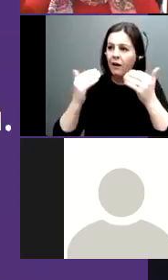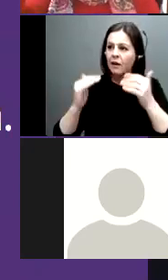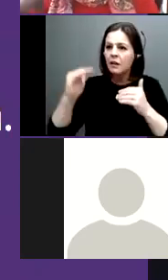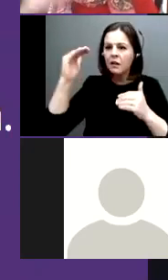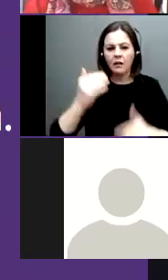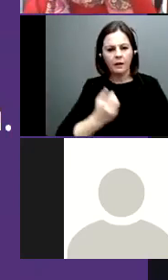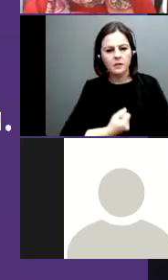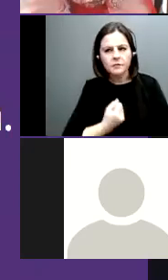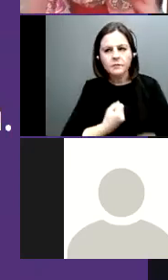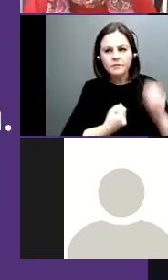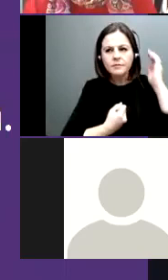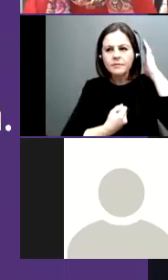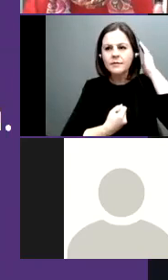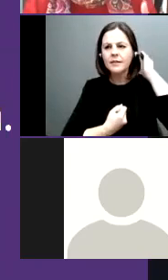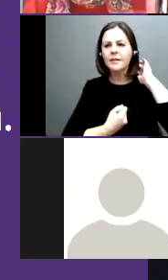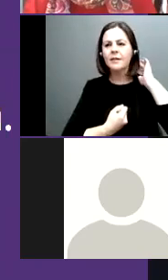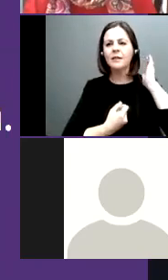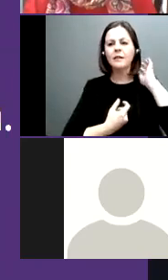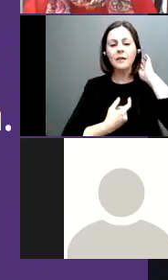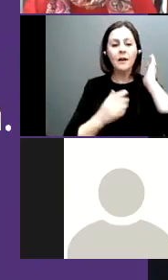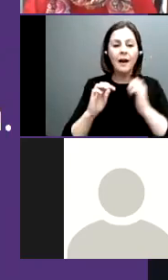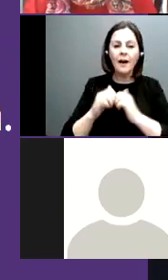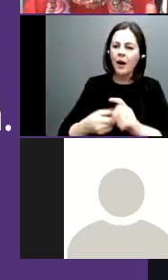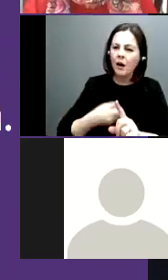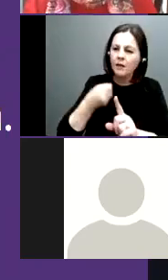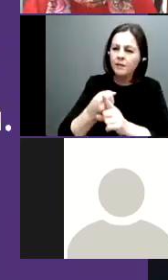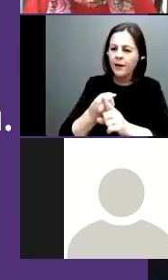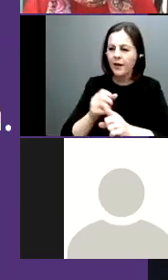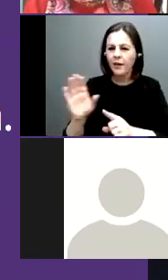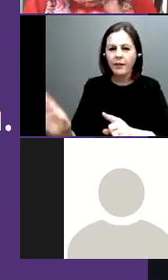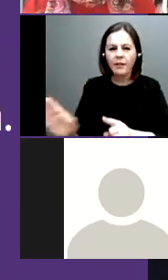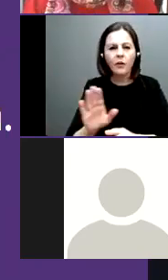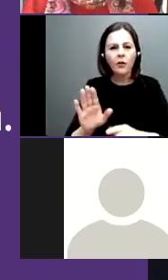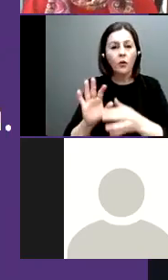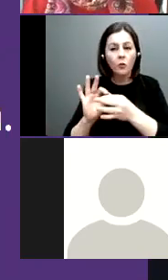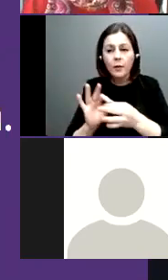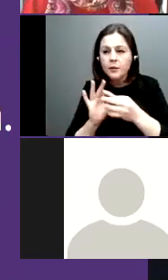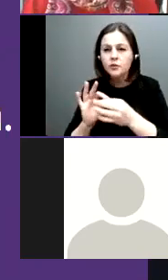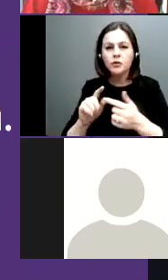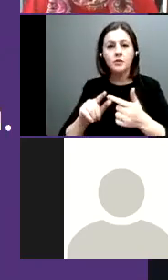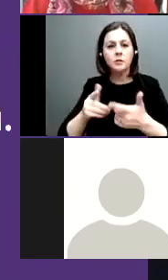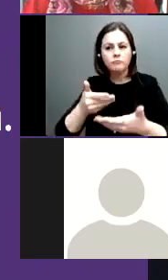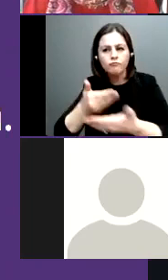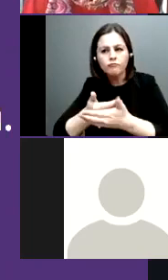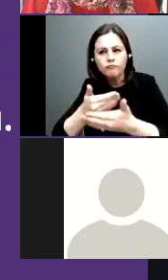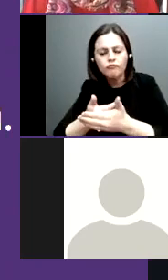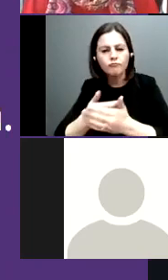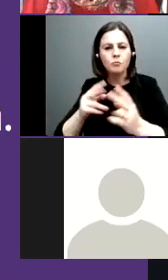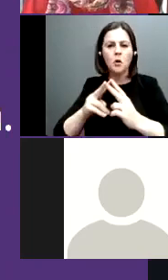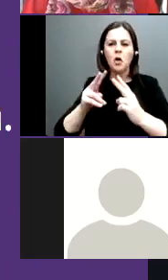how it informed them in terms of relationships and intimacy. Did they get into potentially an